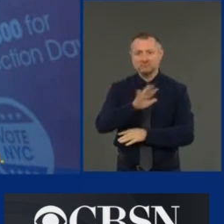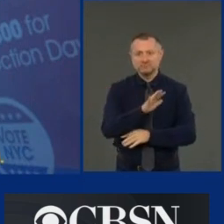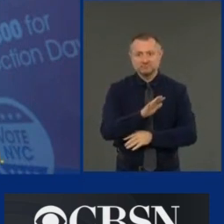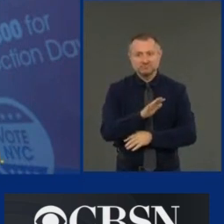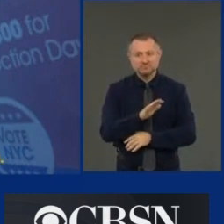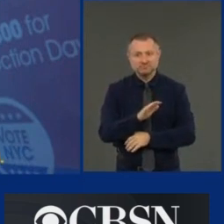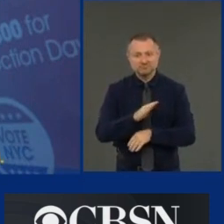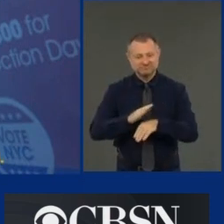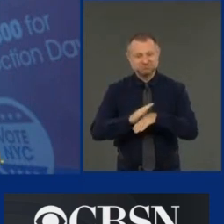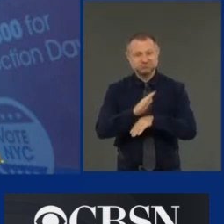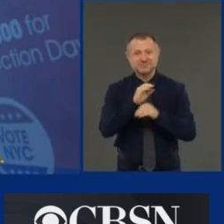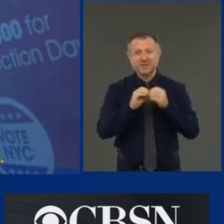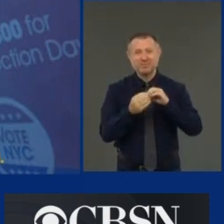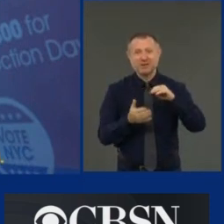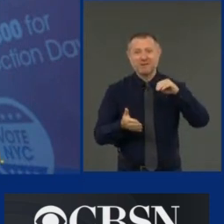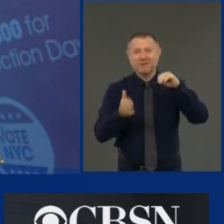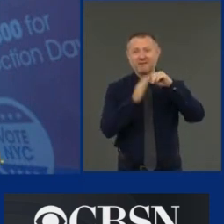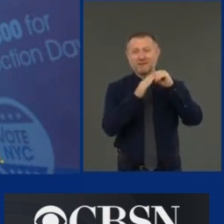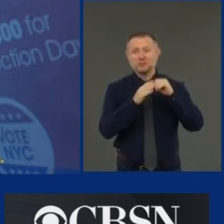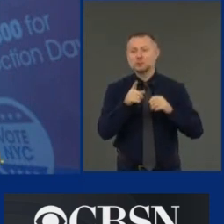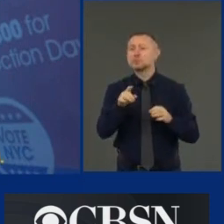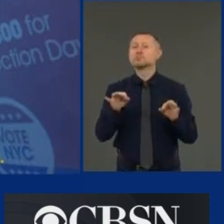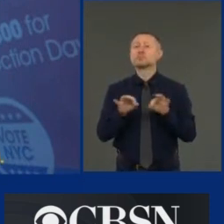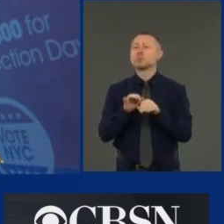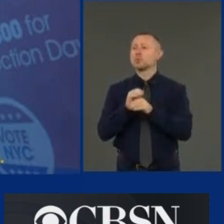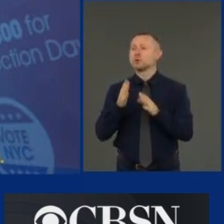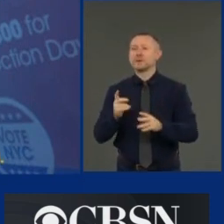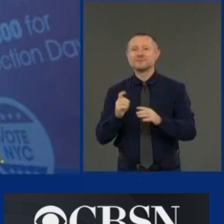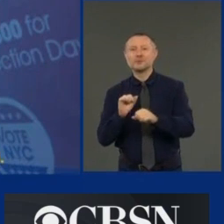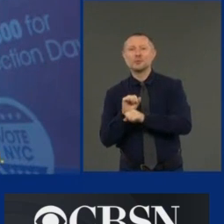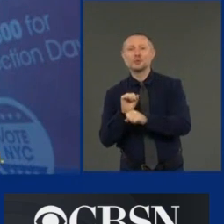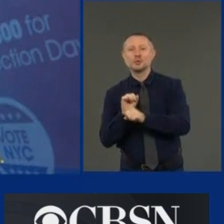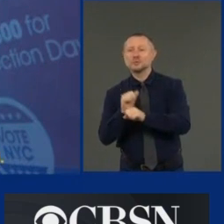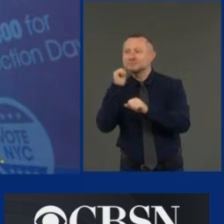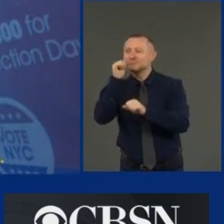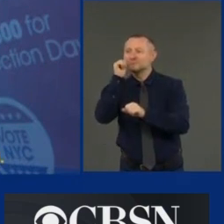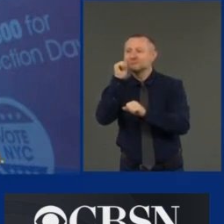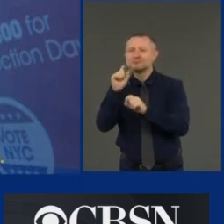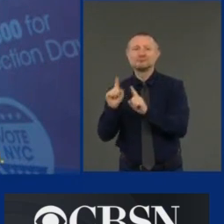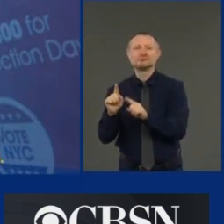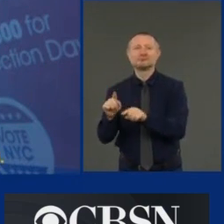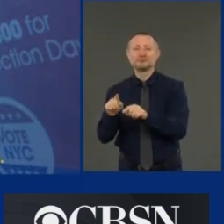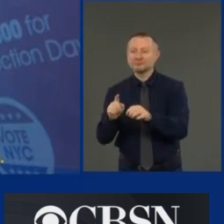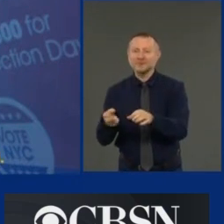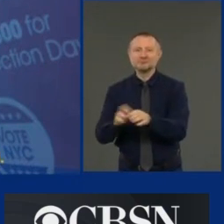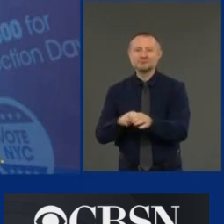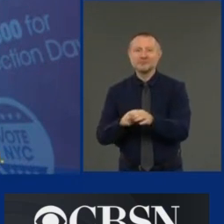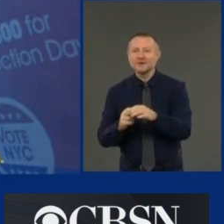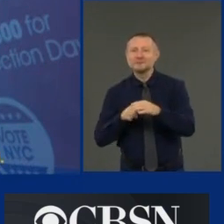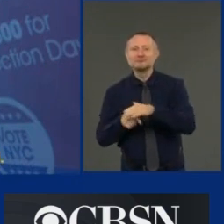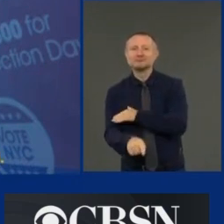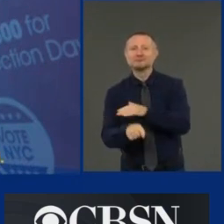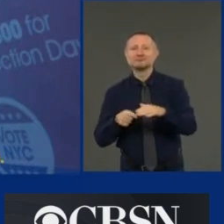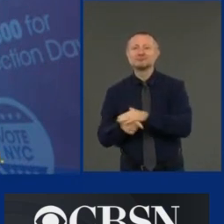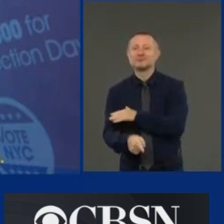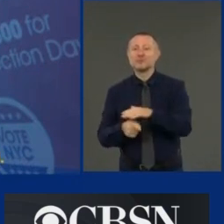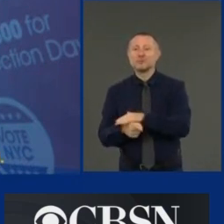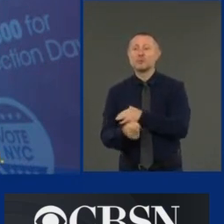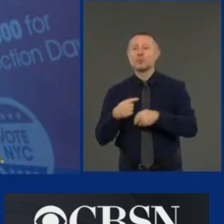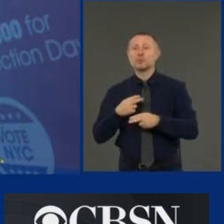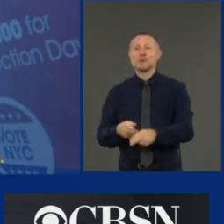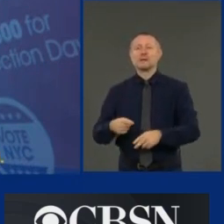the essential workers get to work. You know, the quote-unquote essential workers who are the heroes of this